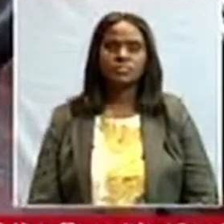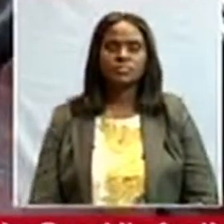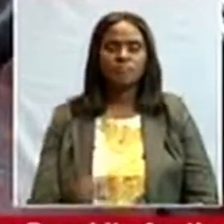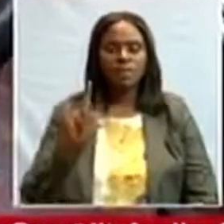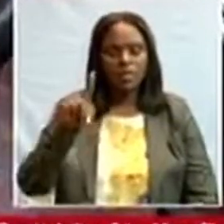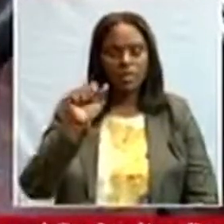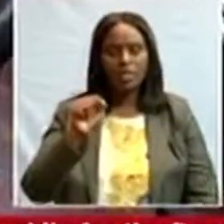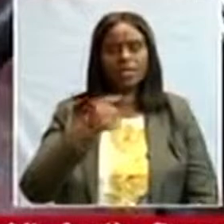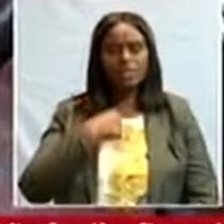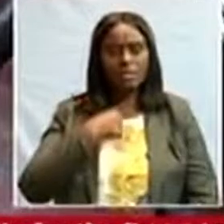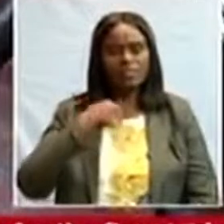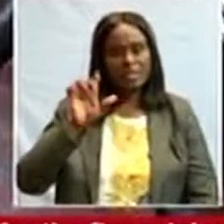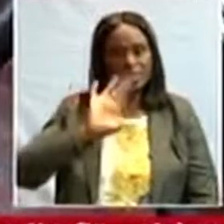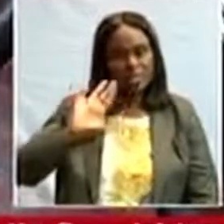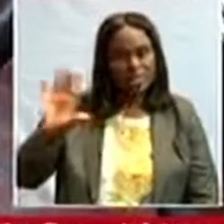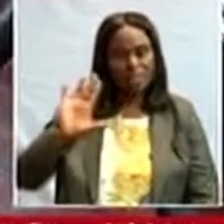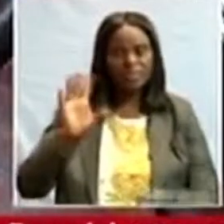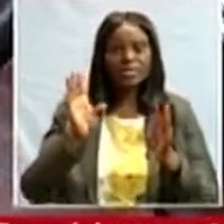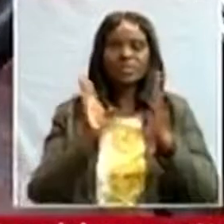PS, I will suspend the sitting